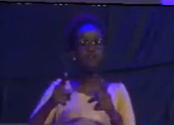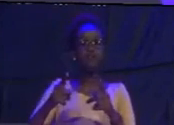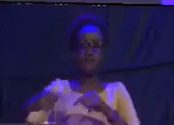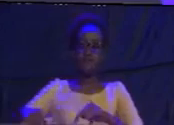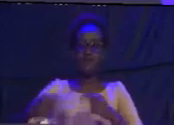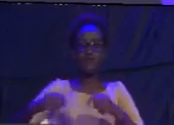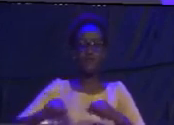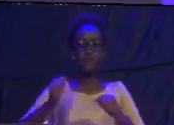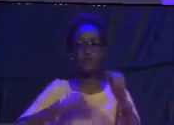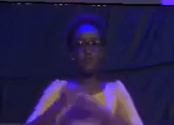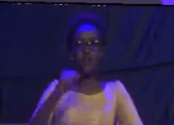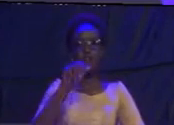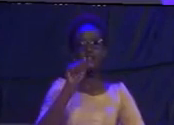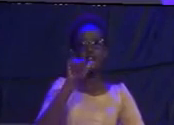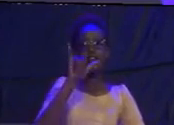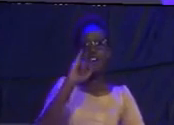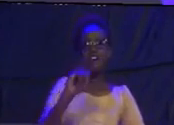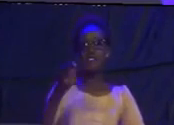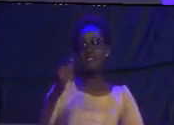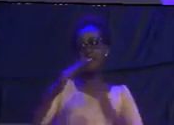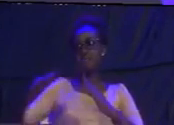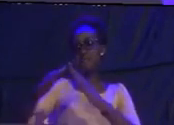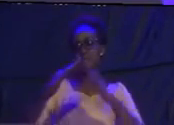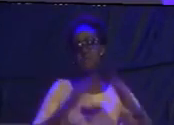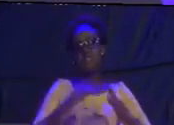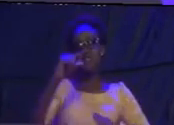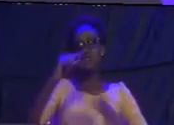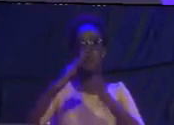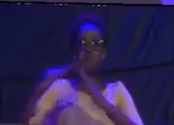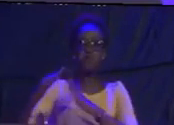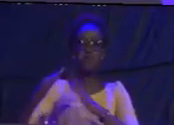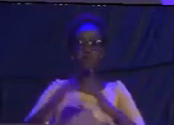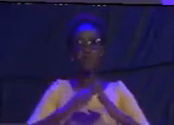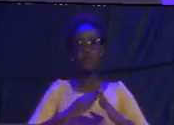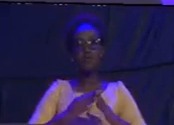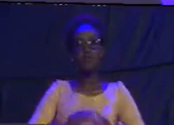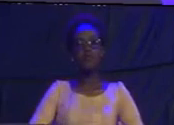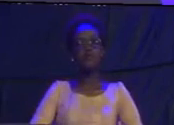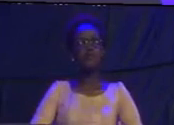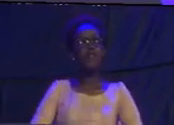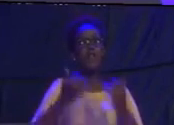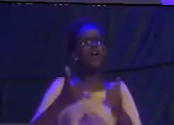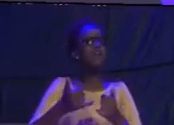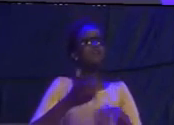and attack Ai. It is a very small city.